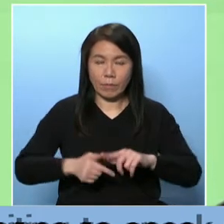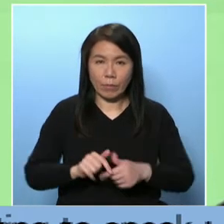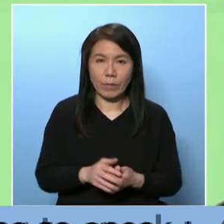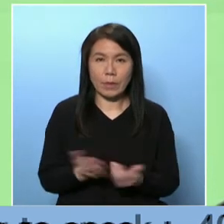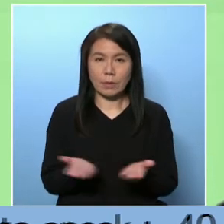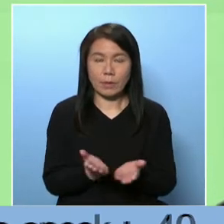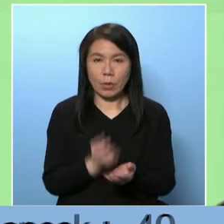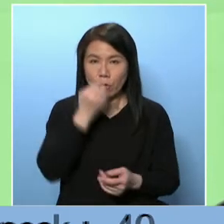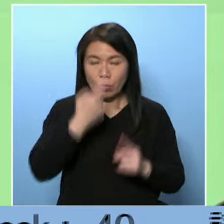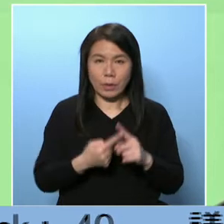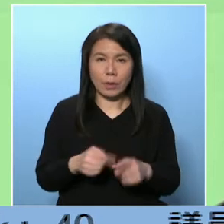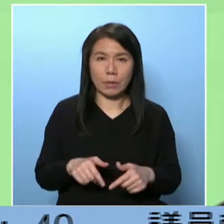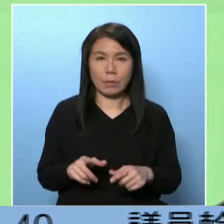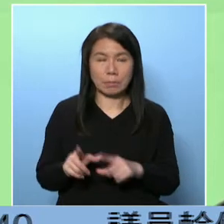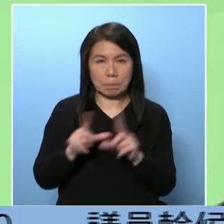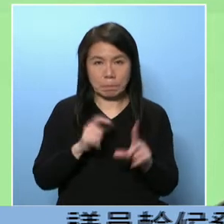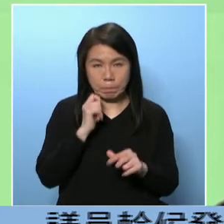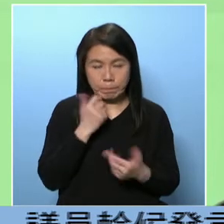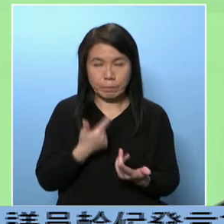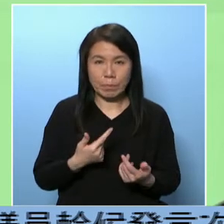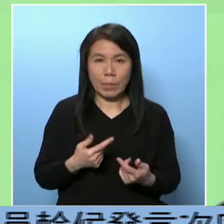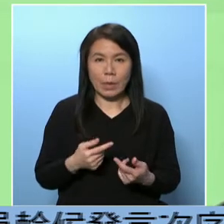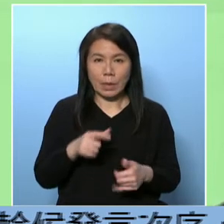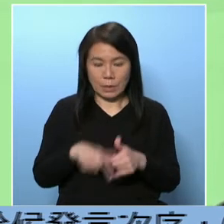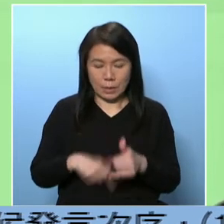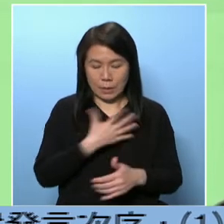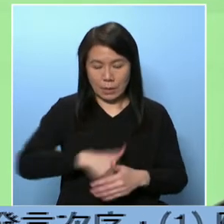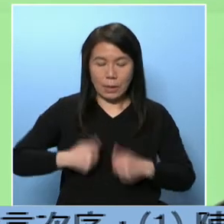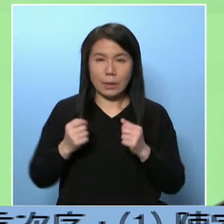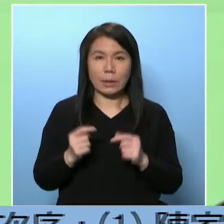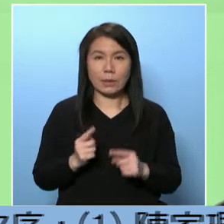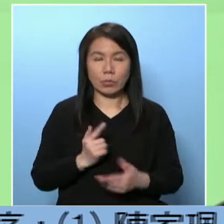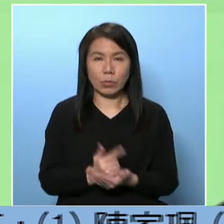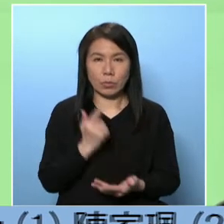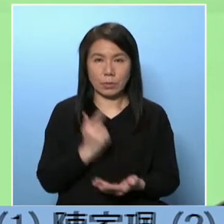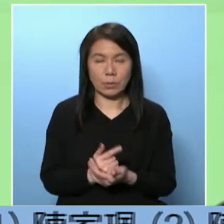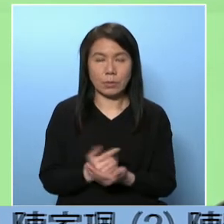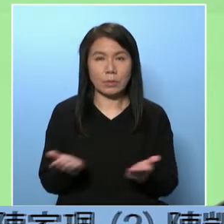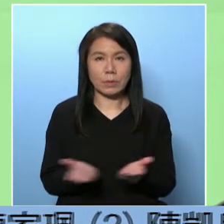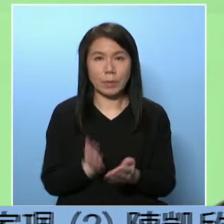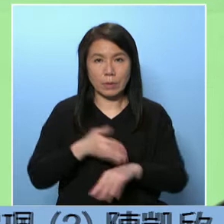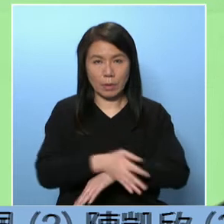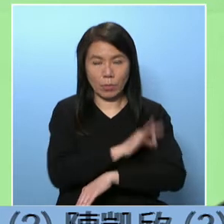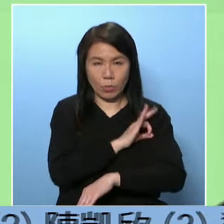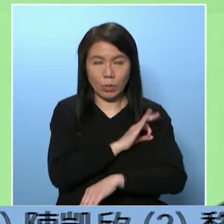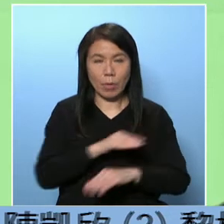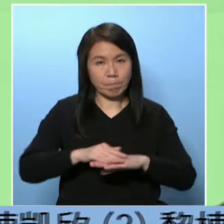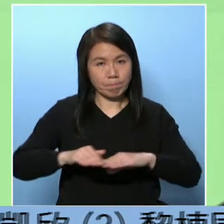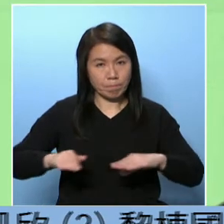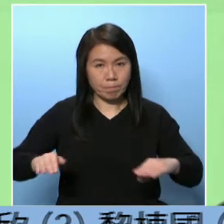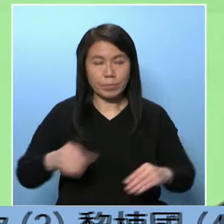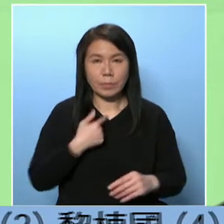necessary measures will also be taken to protect Hong Kong people's lives and health, as well as ensuring Hong Kong's social